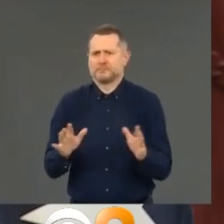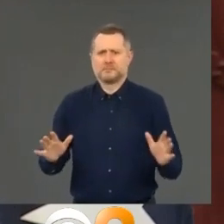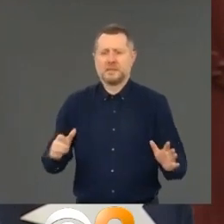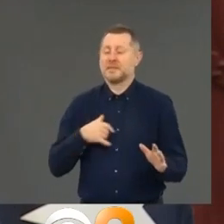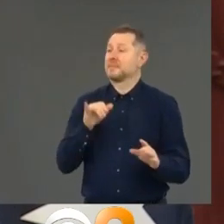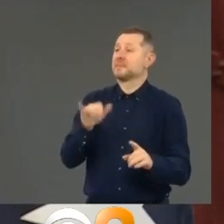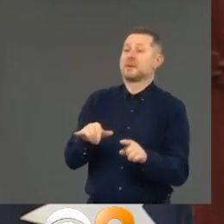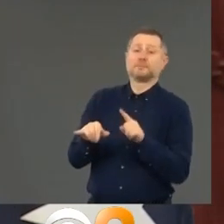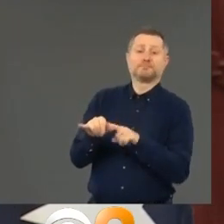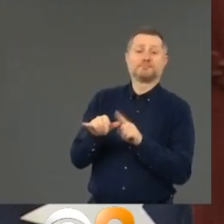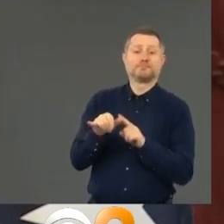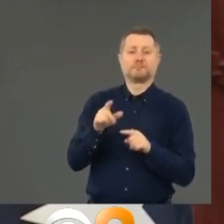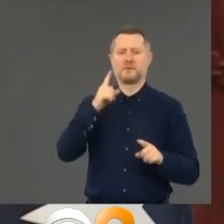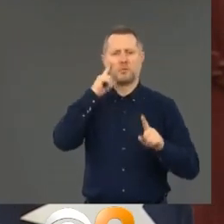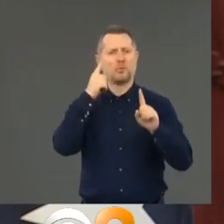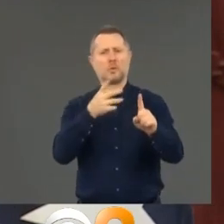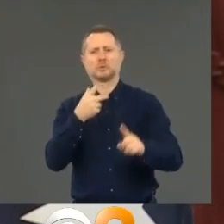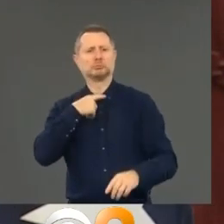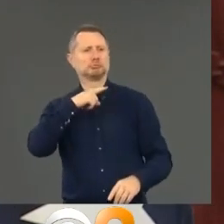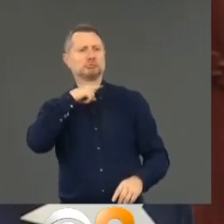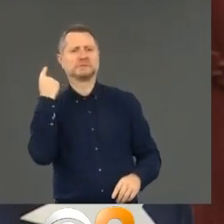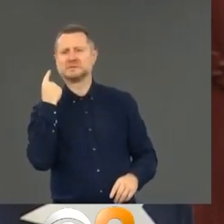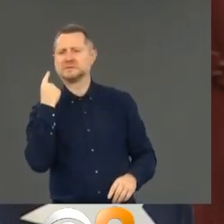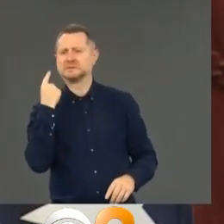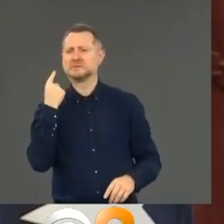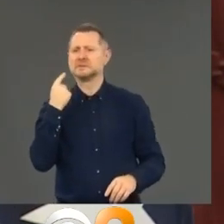risk, right? Risk reward.